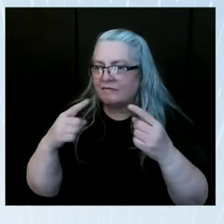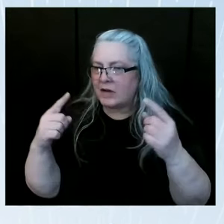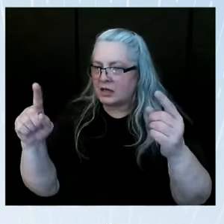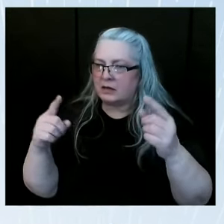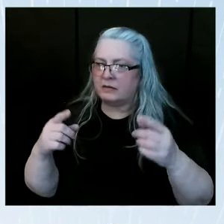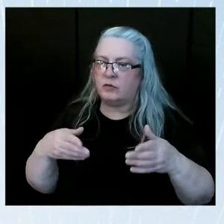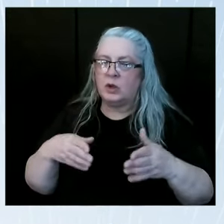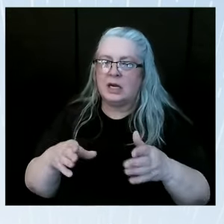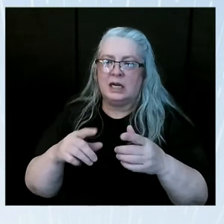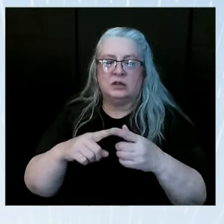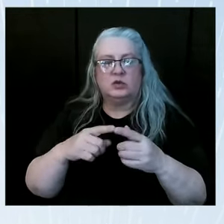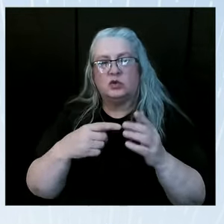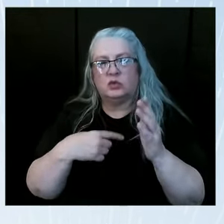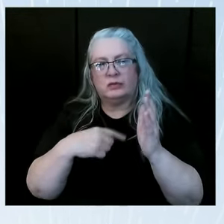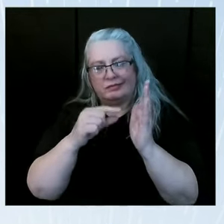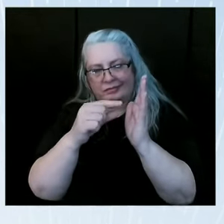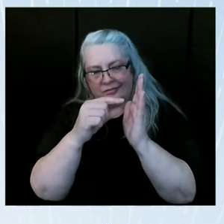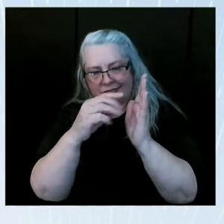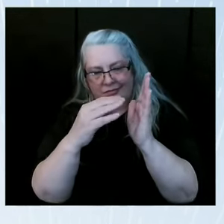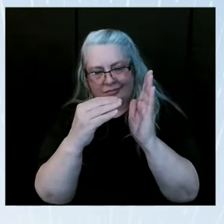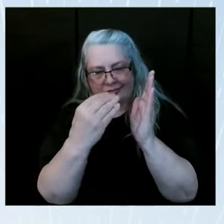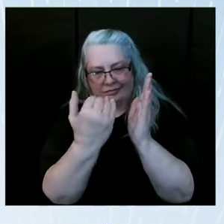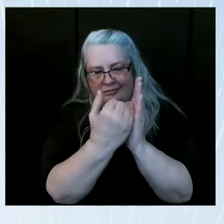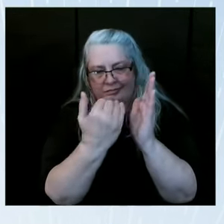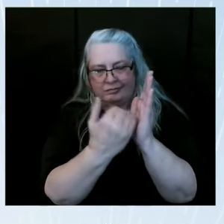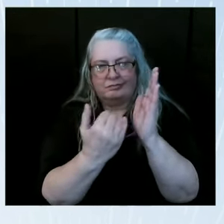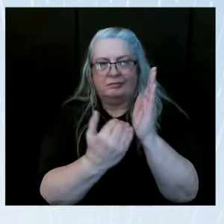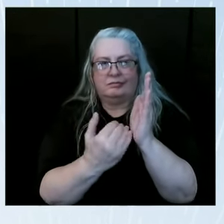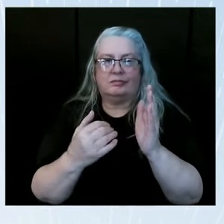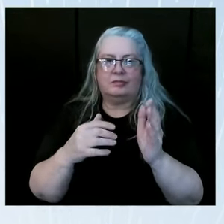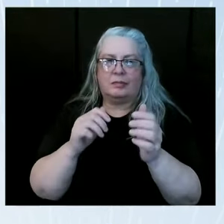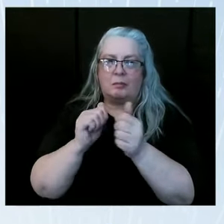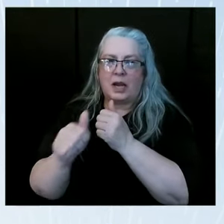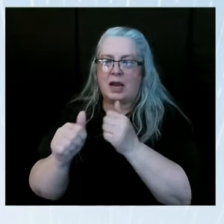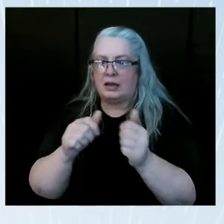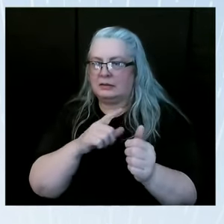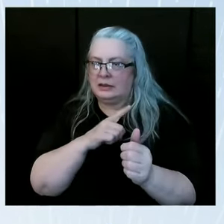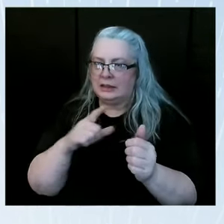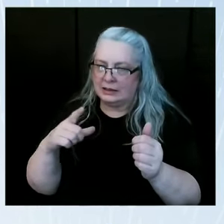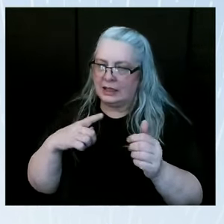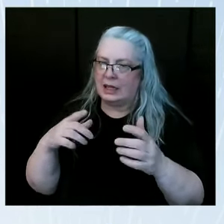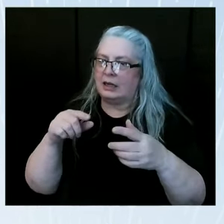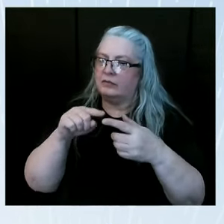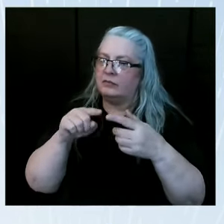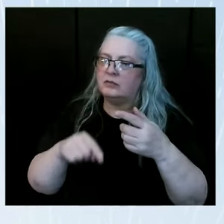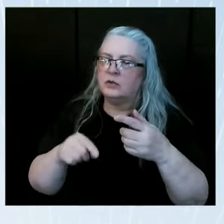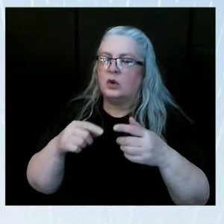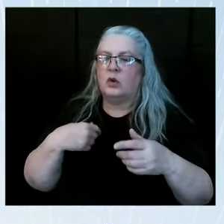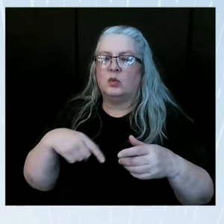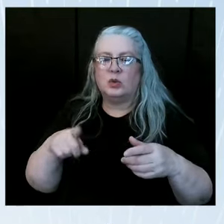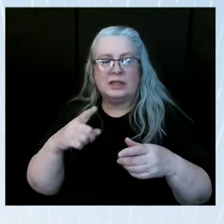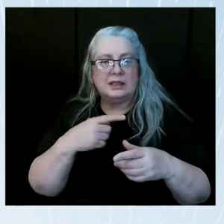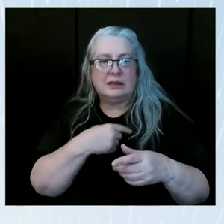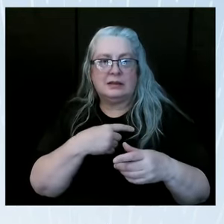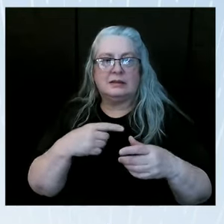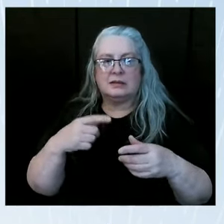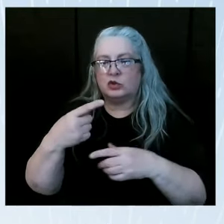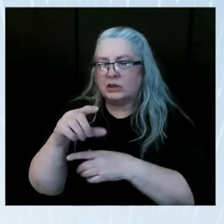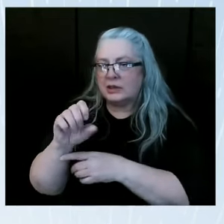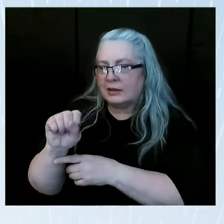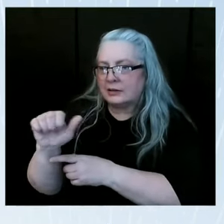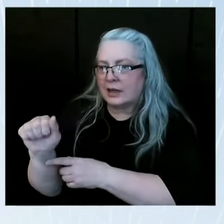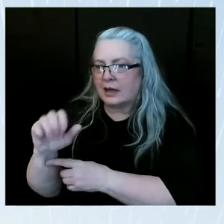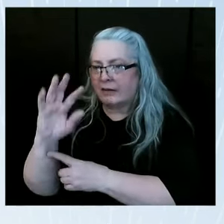take a victim-centered approach to this work. We also worked with GSA's Federal Acquisition Institute to give